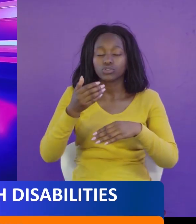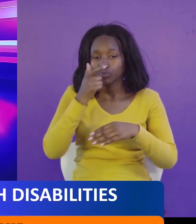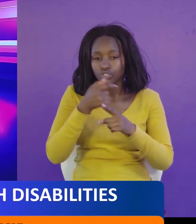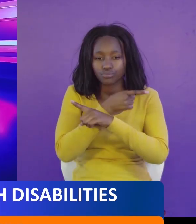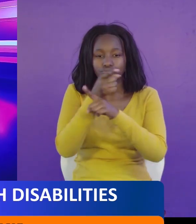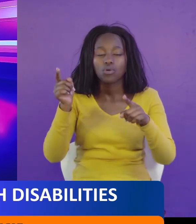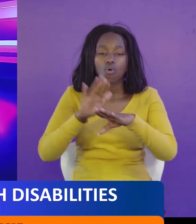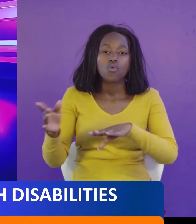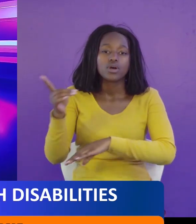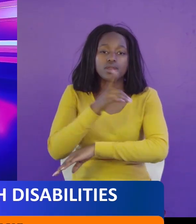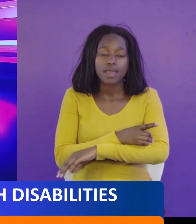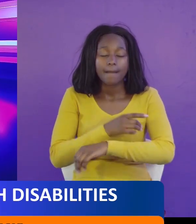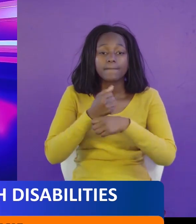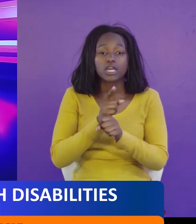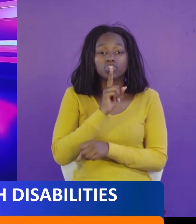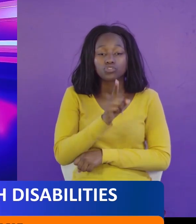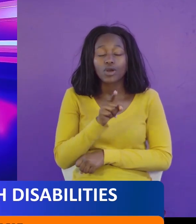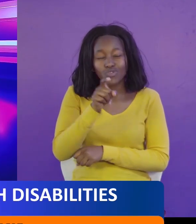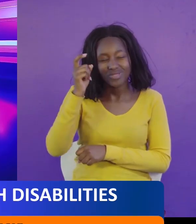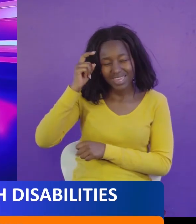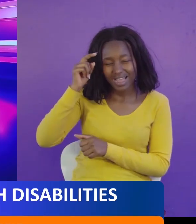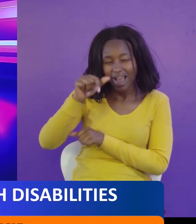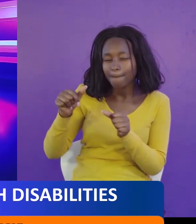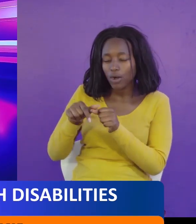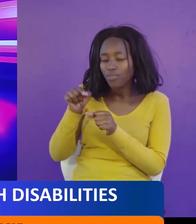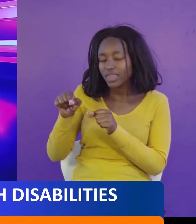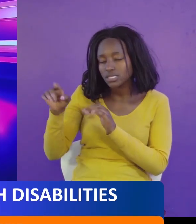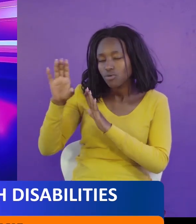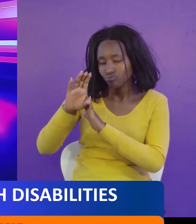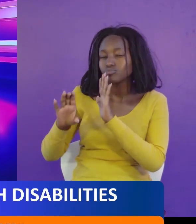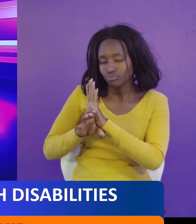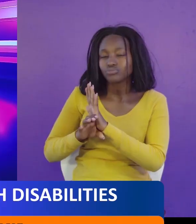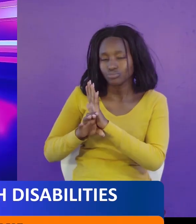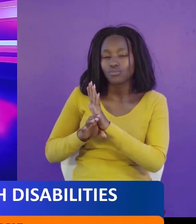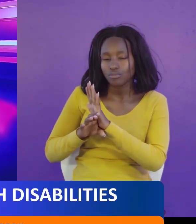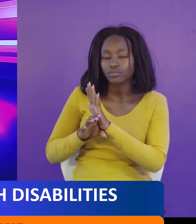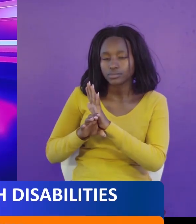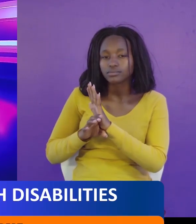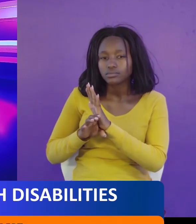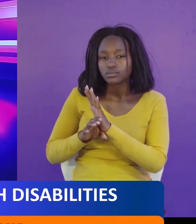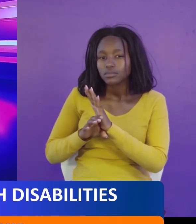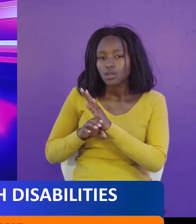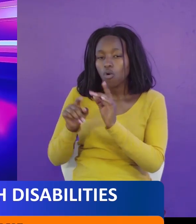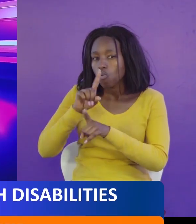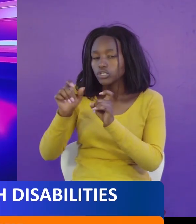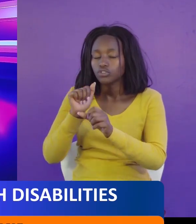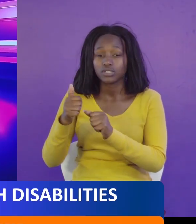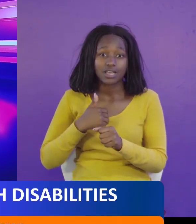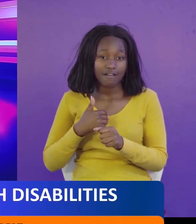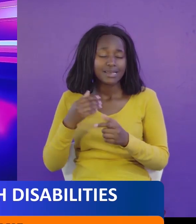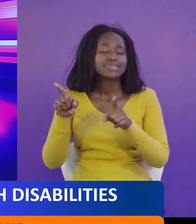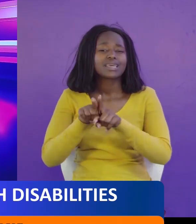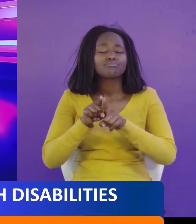be sure to have that particular thought that I've shared with you. And be sure to feel free also to send in your thoughts and